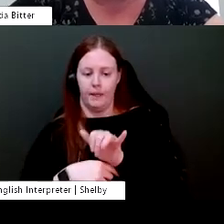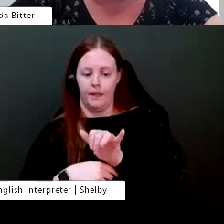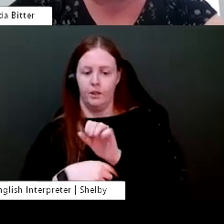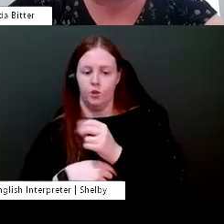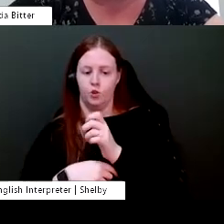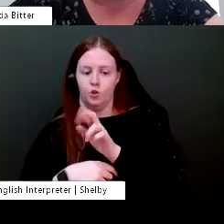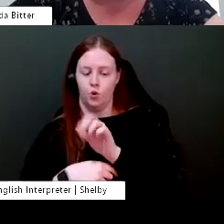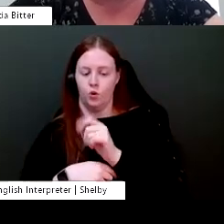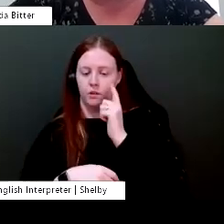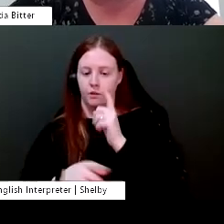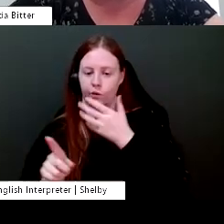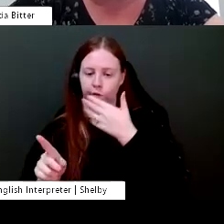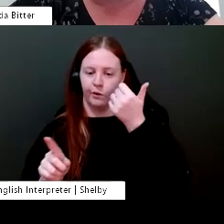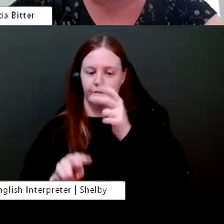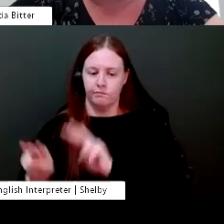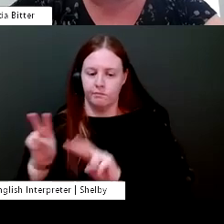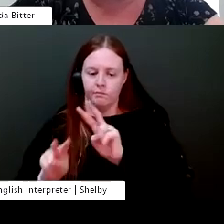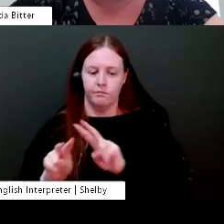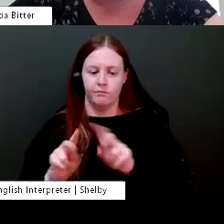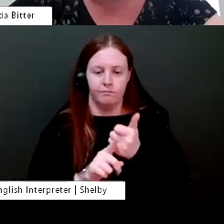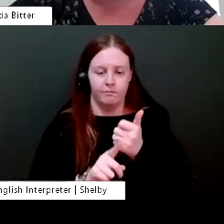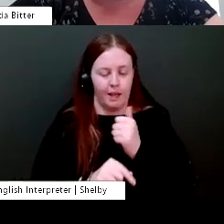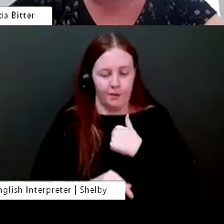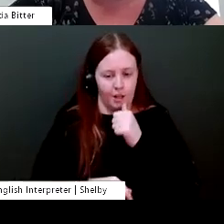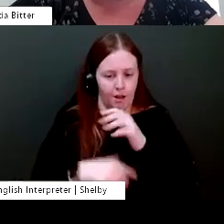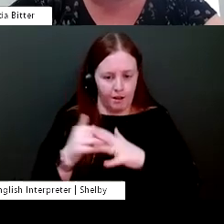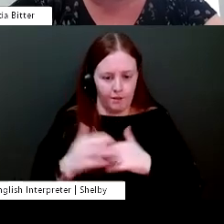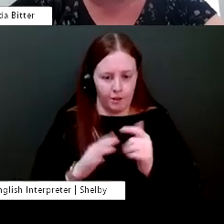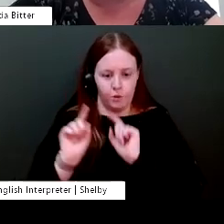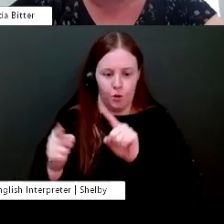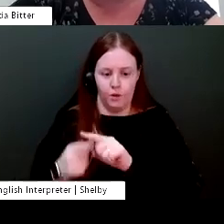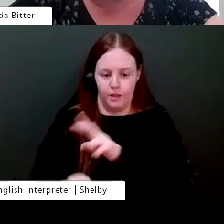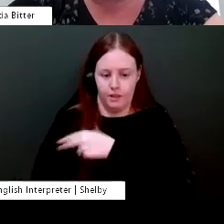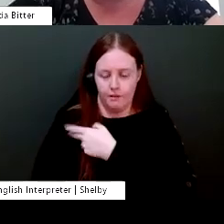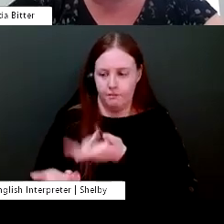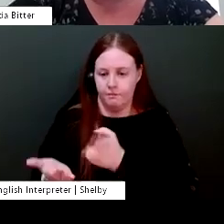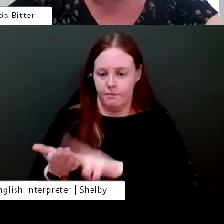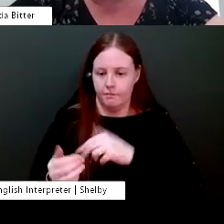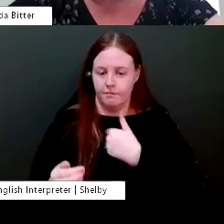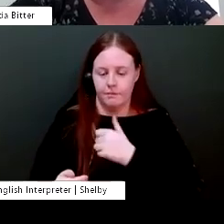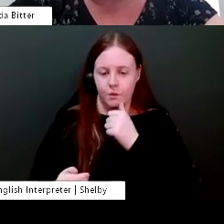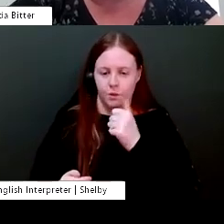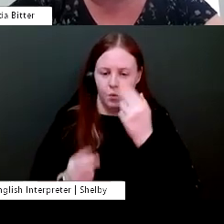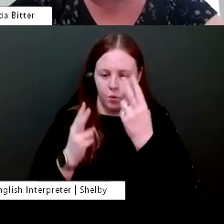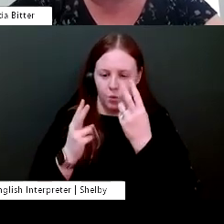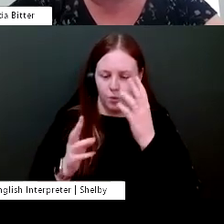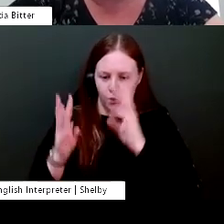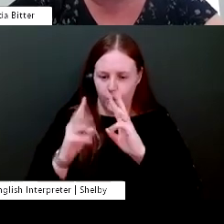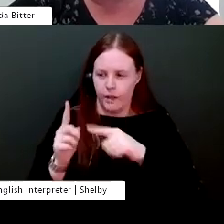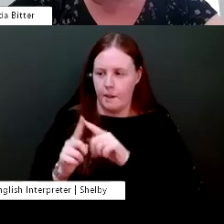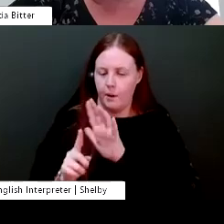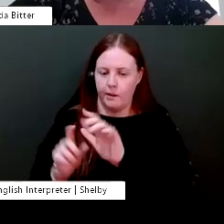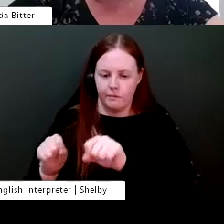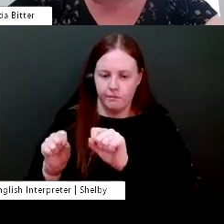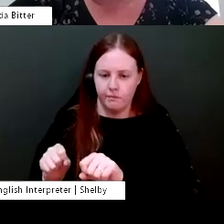to Whitby Shores to have Jack sign a medical release because I was concerned about his capacity. So then how would I, in good faith,